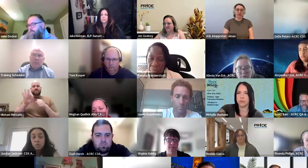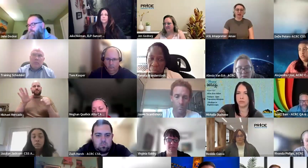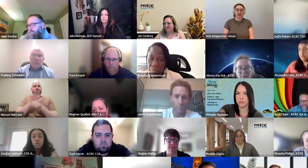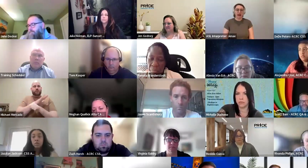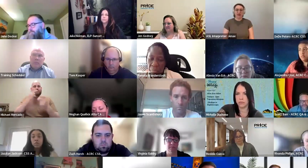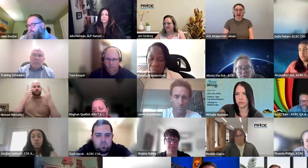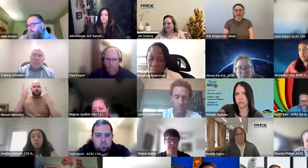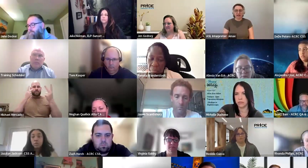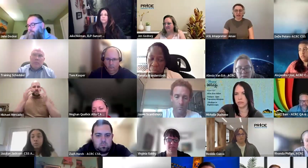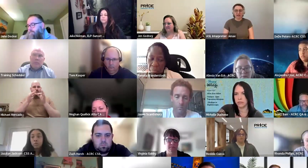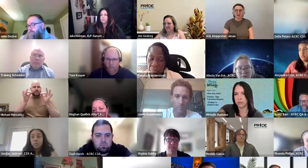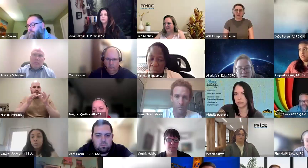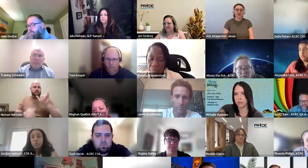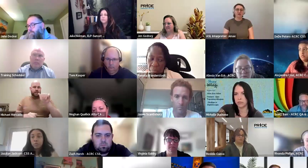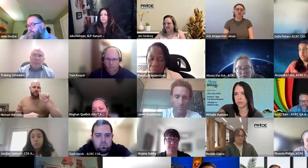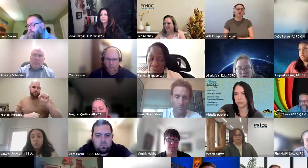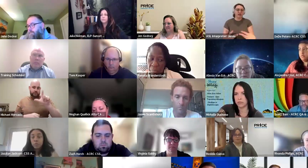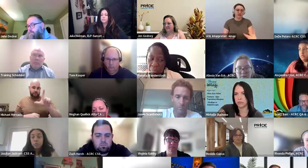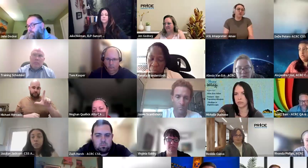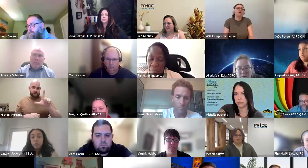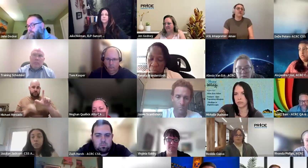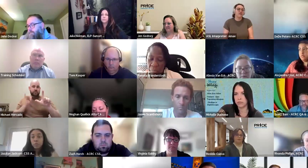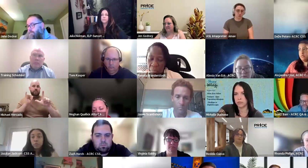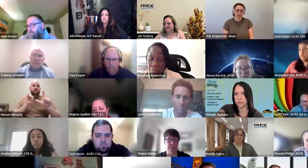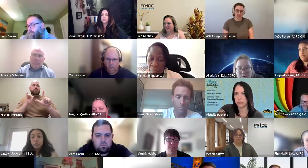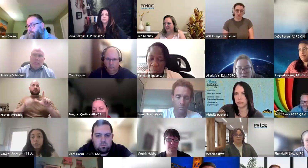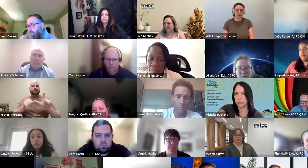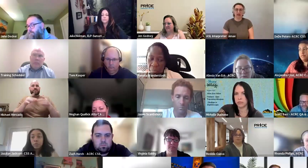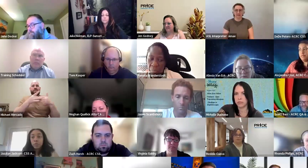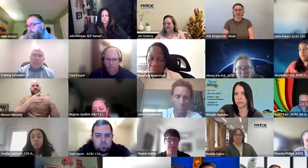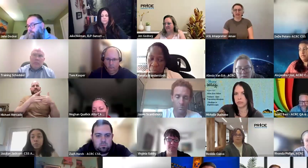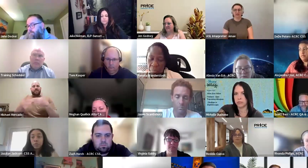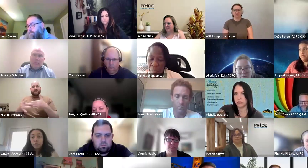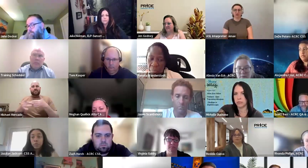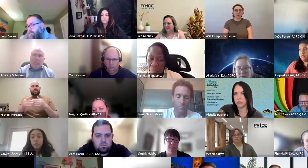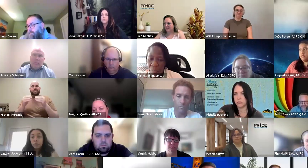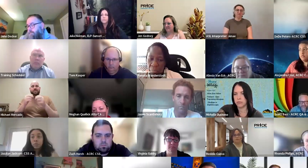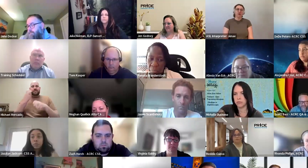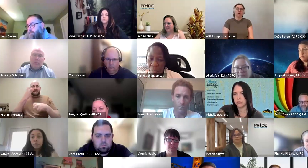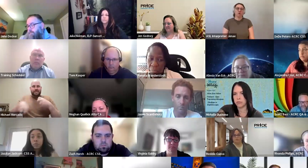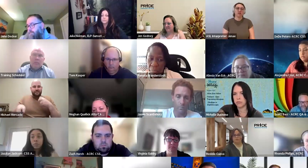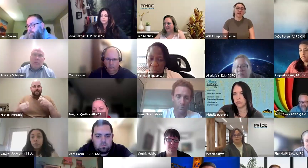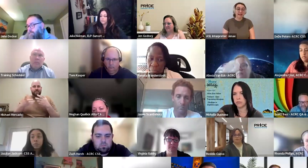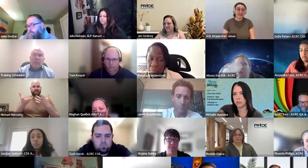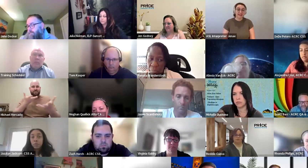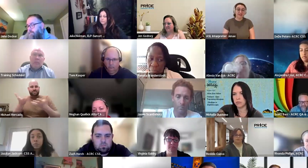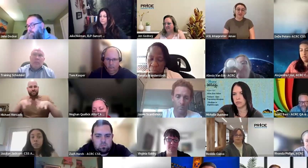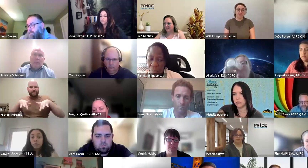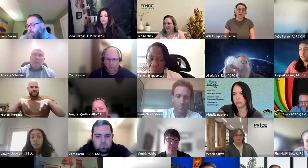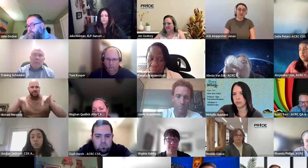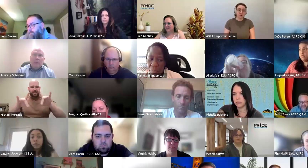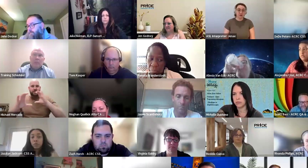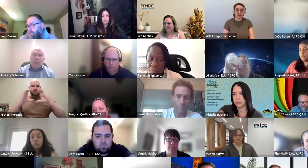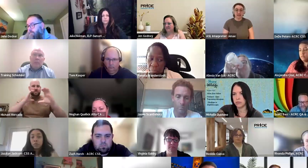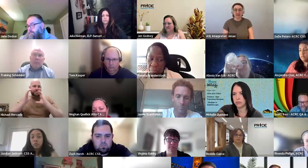often will mean a lack of access to a fully visual language like sign language, which that can lead